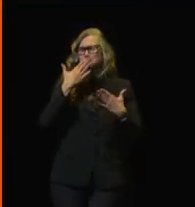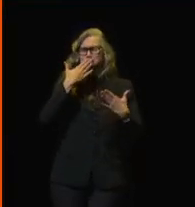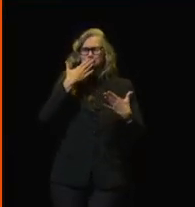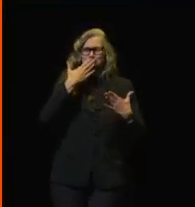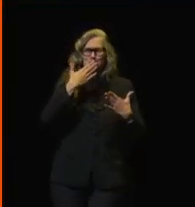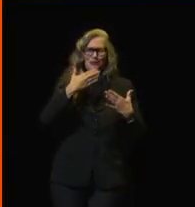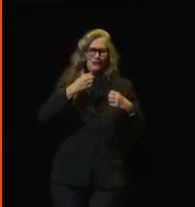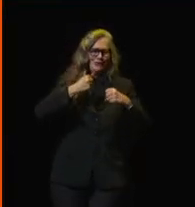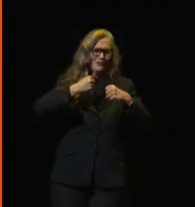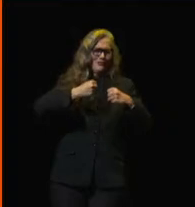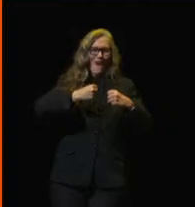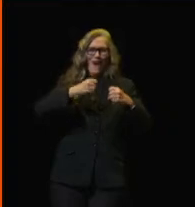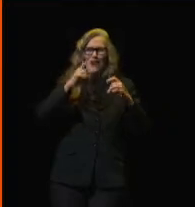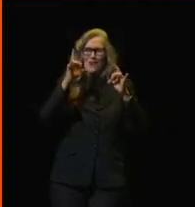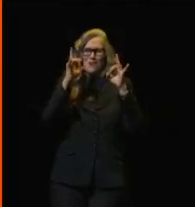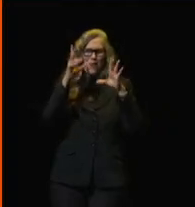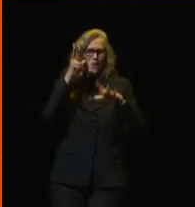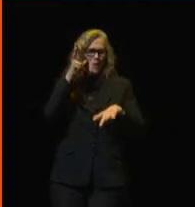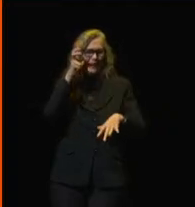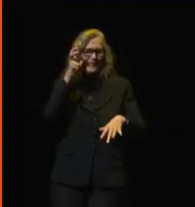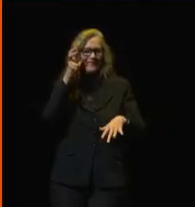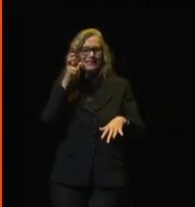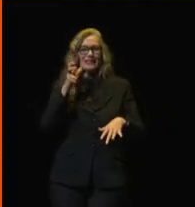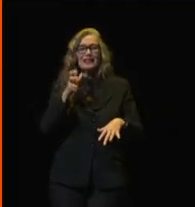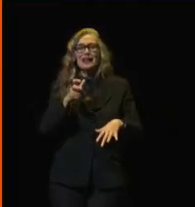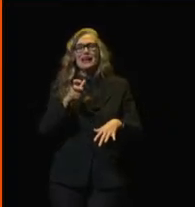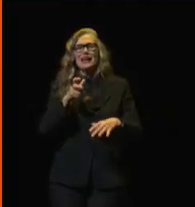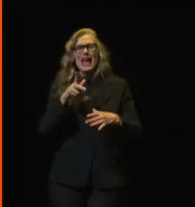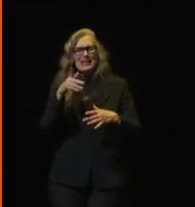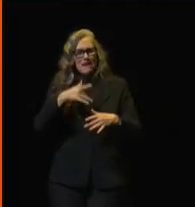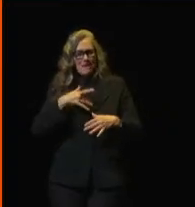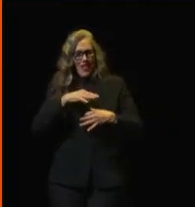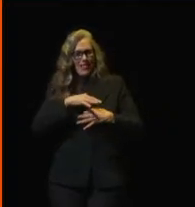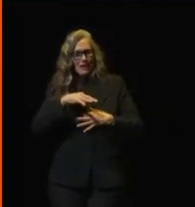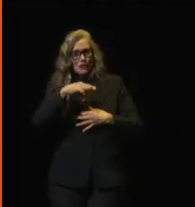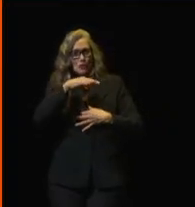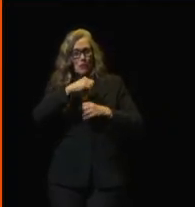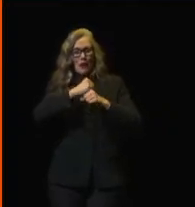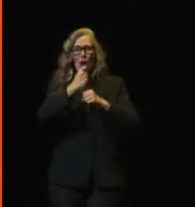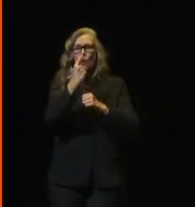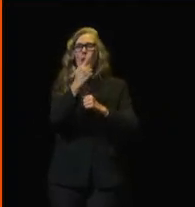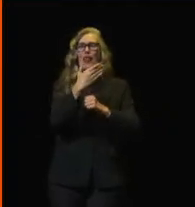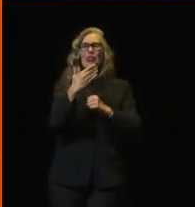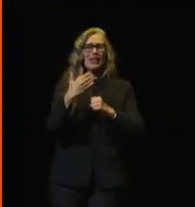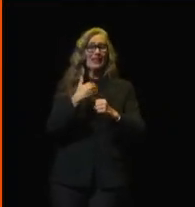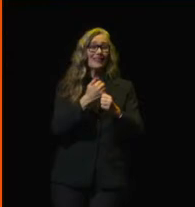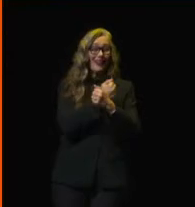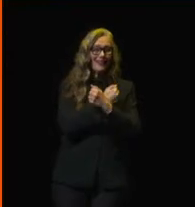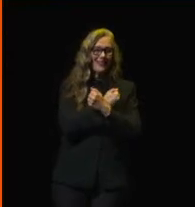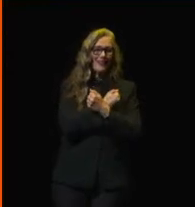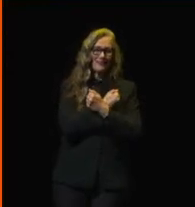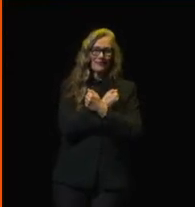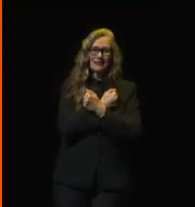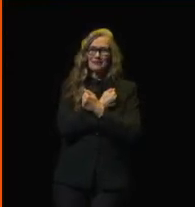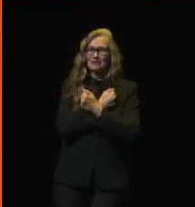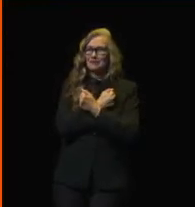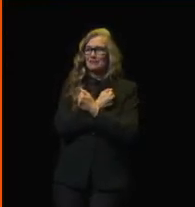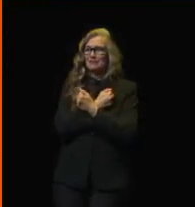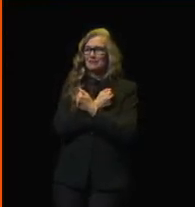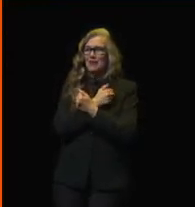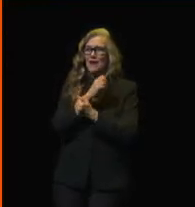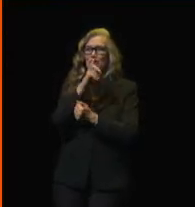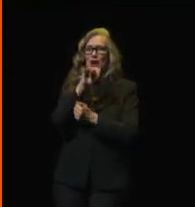But today, I want to talk about one thing I particularly loved about Ady,